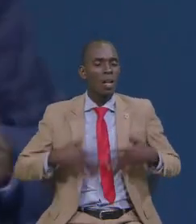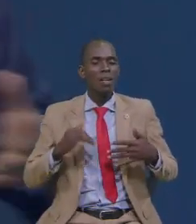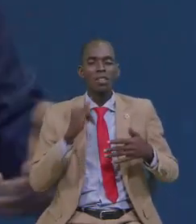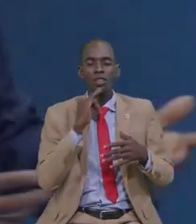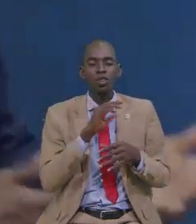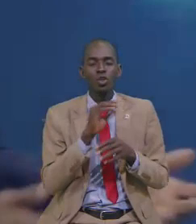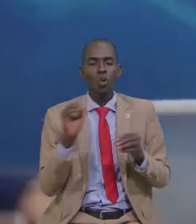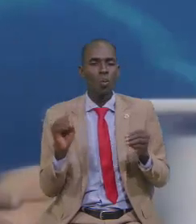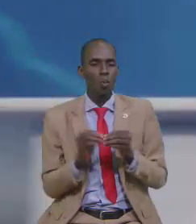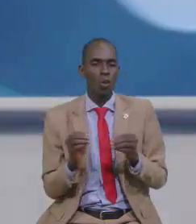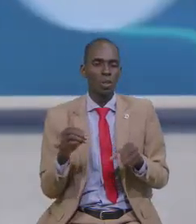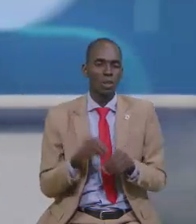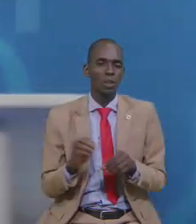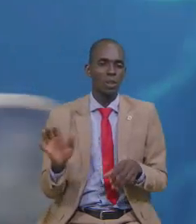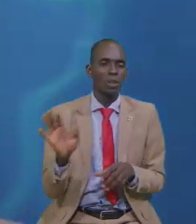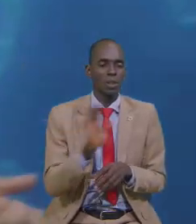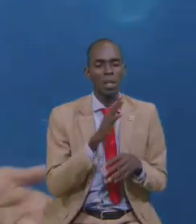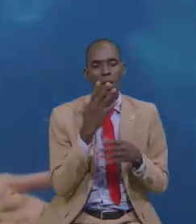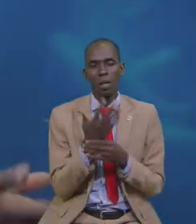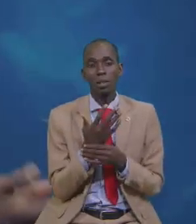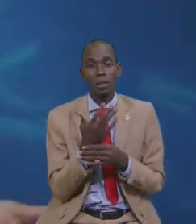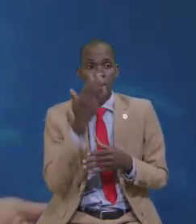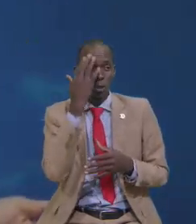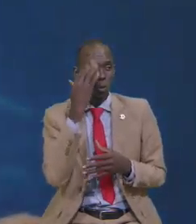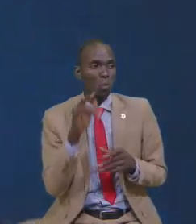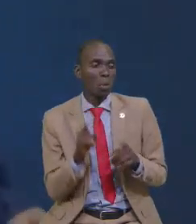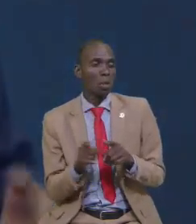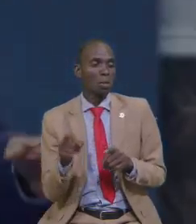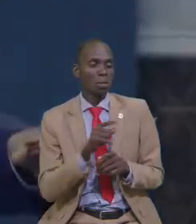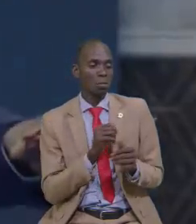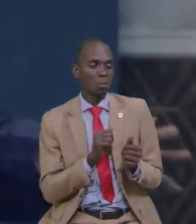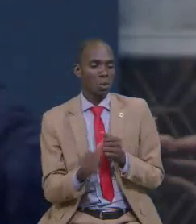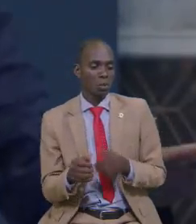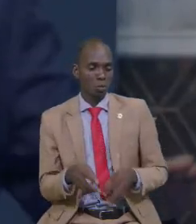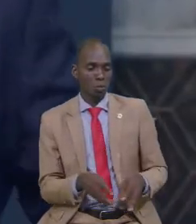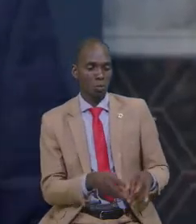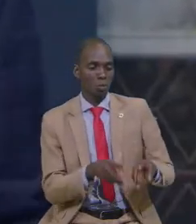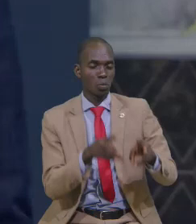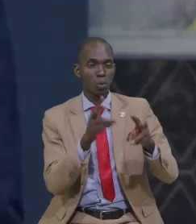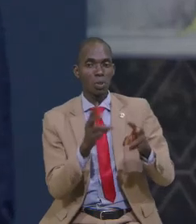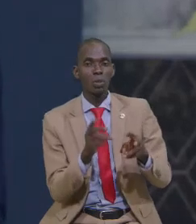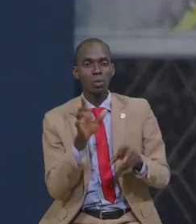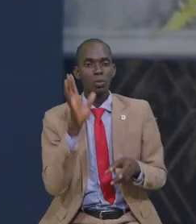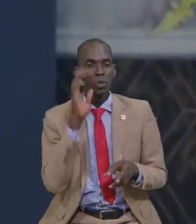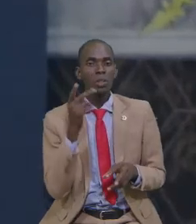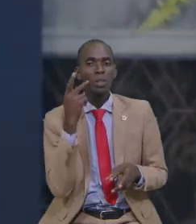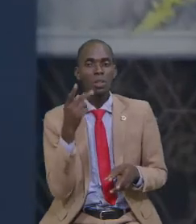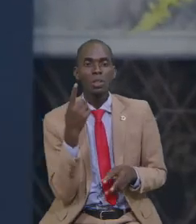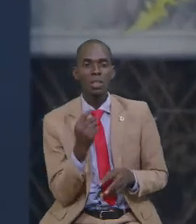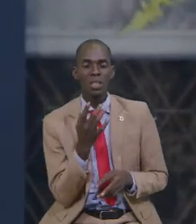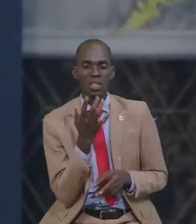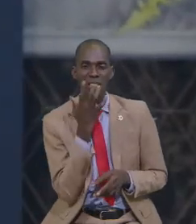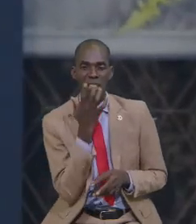know, they used to, as they're passing through, passing the sideway, they used to see the flowers, and then they pluck